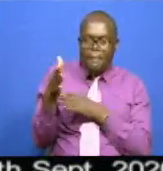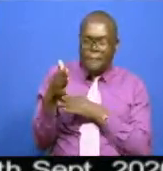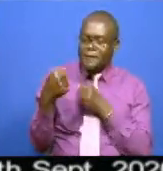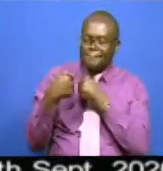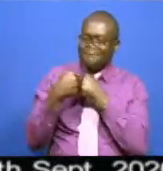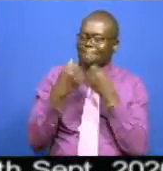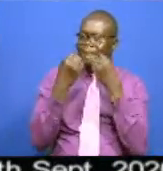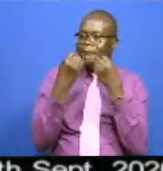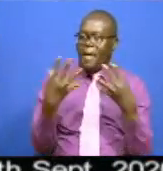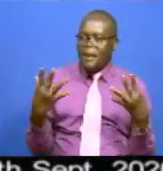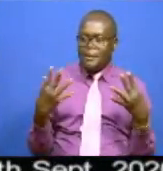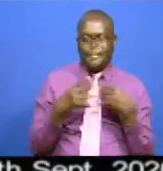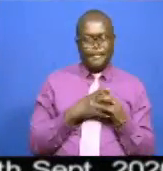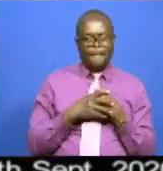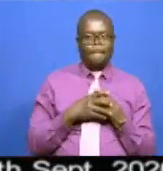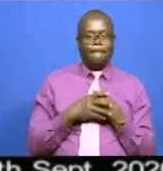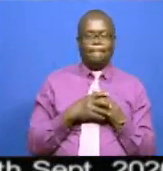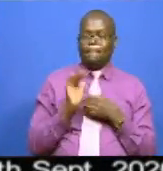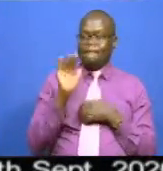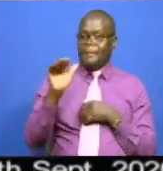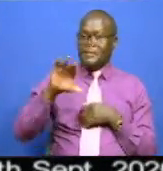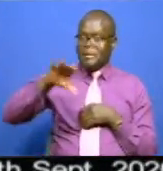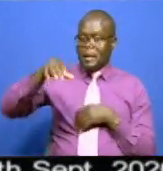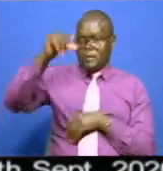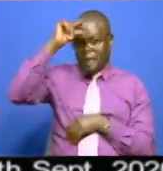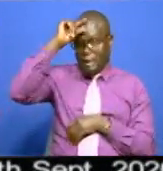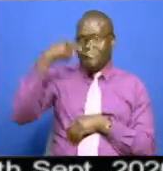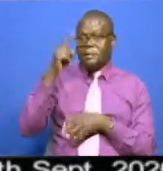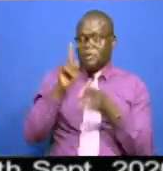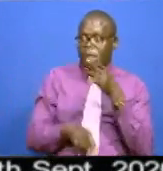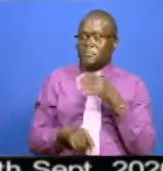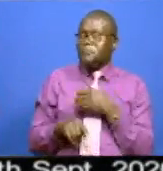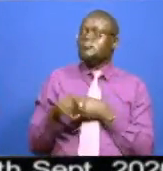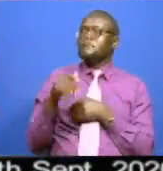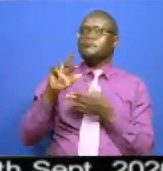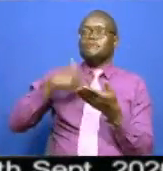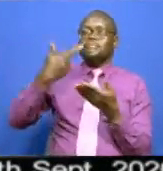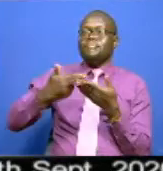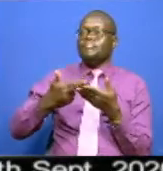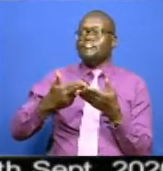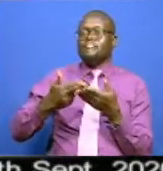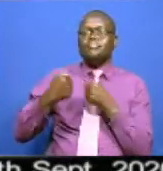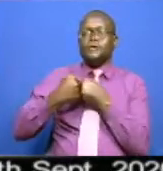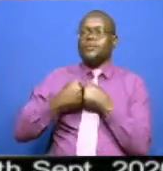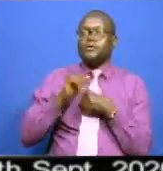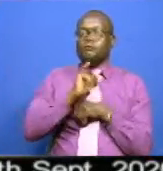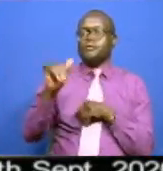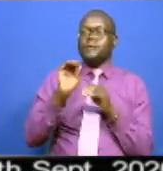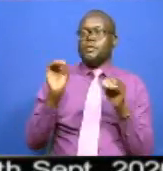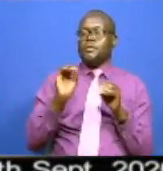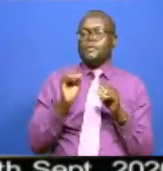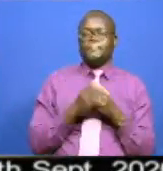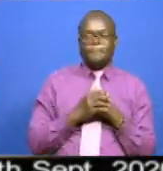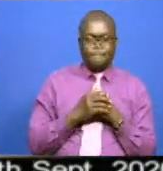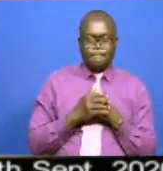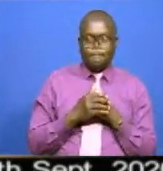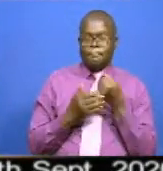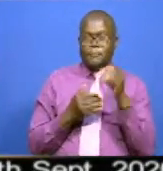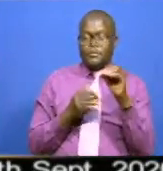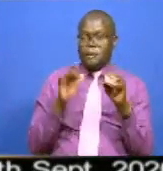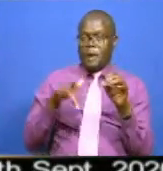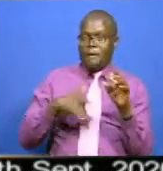challenges. And when you talk to the county governments, they will tell you that they do not have resources to address some of those challenges that those people are experiencing. And therefore, I